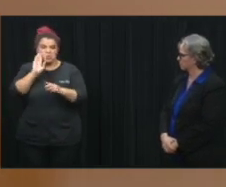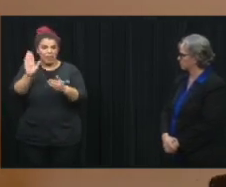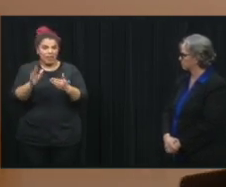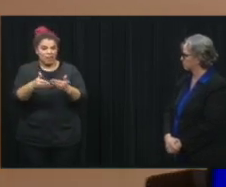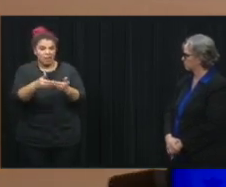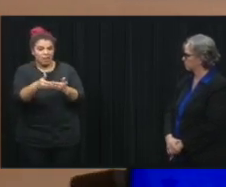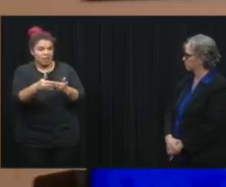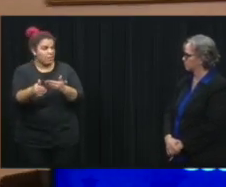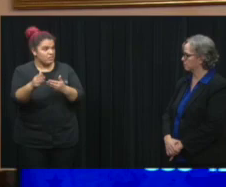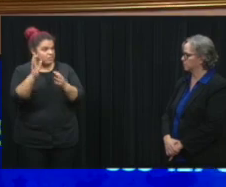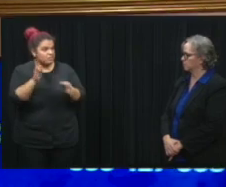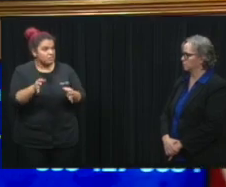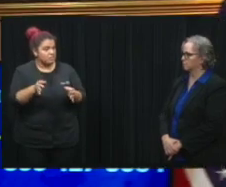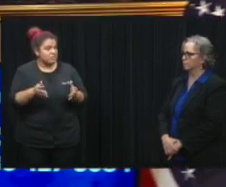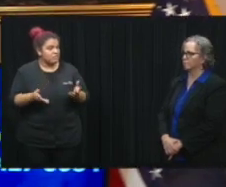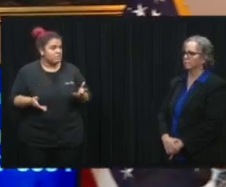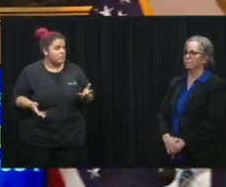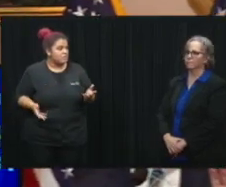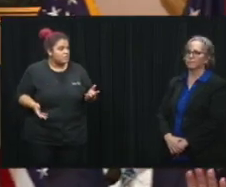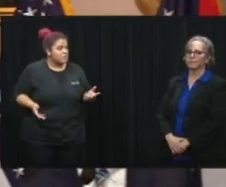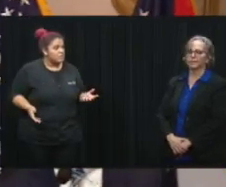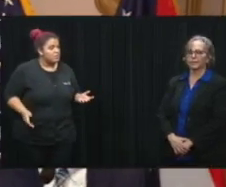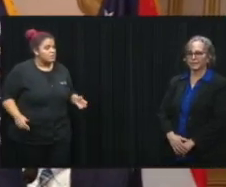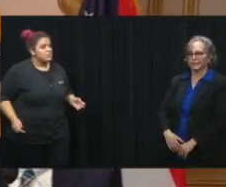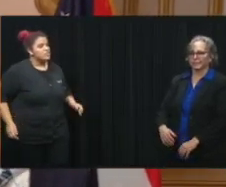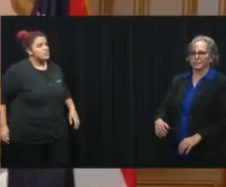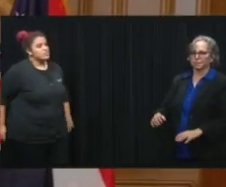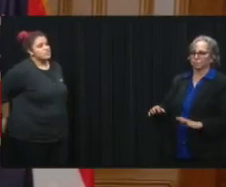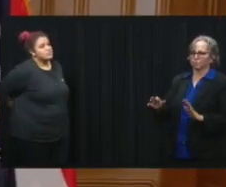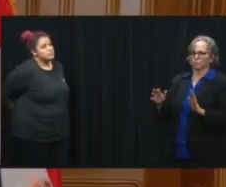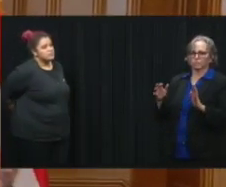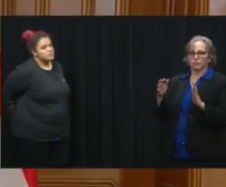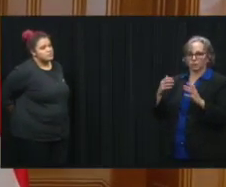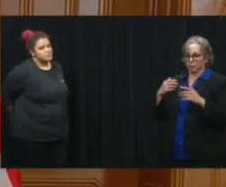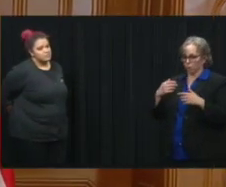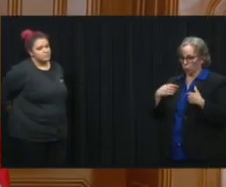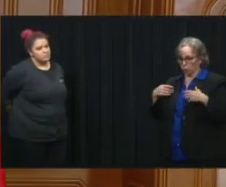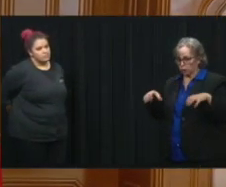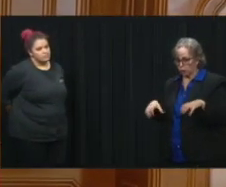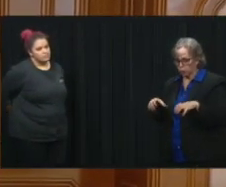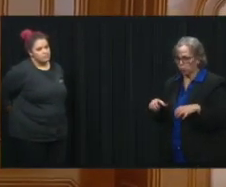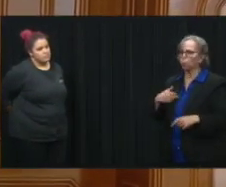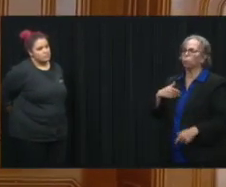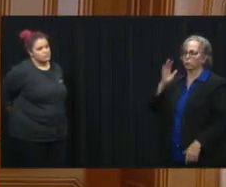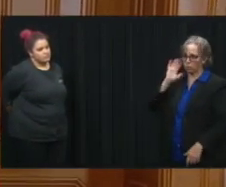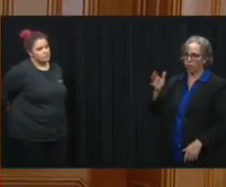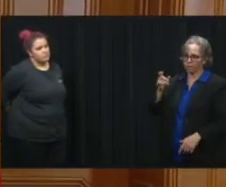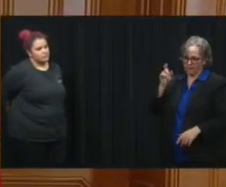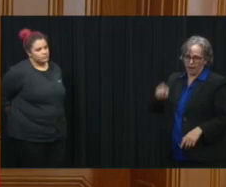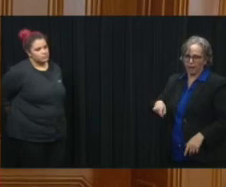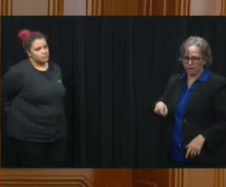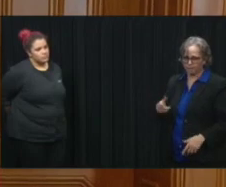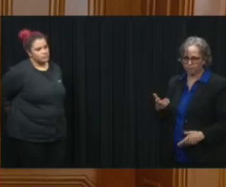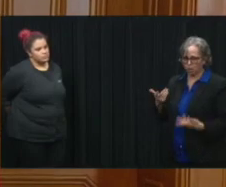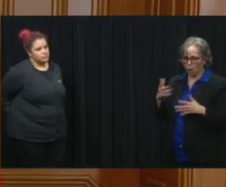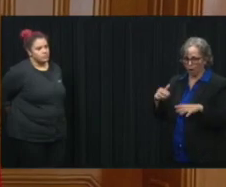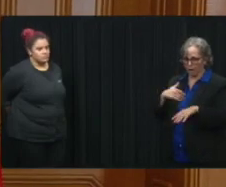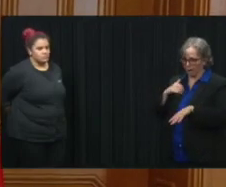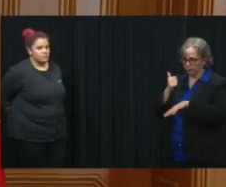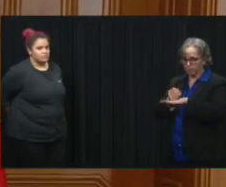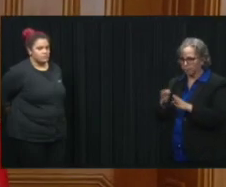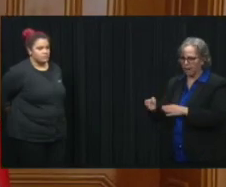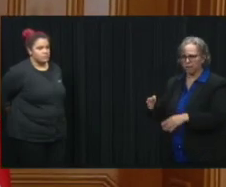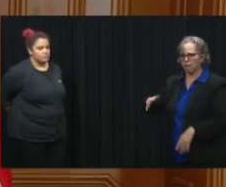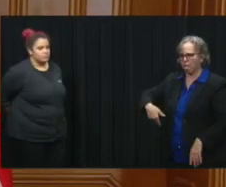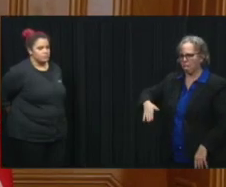do to protect Ohioans. That's number one. We don't have any plans to do anything in addition to what we've done.